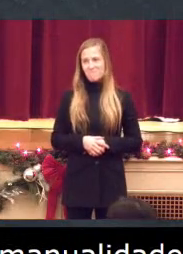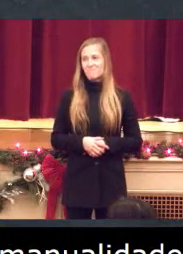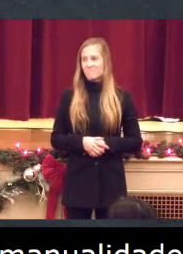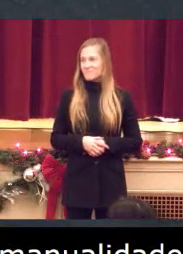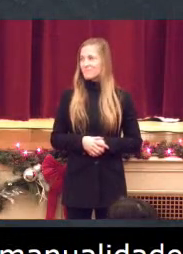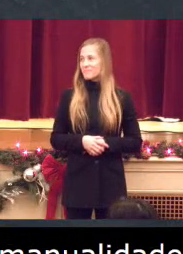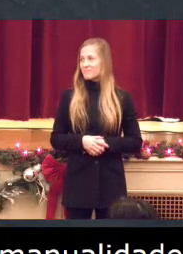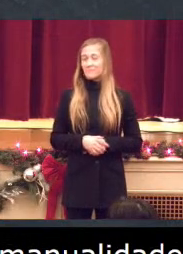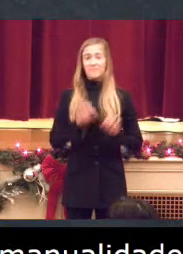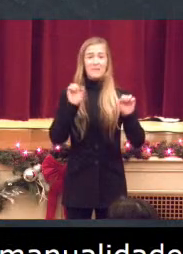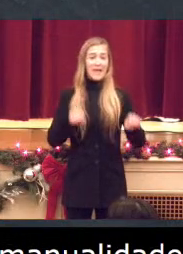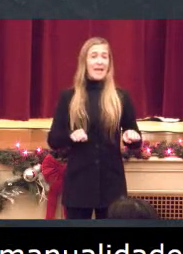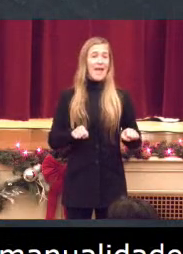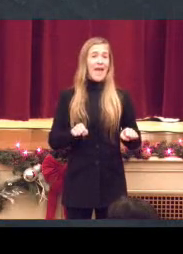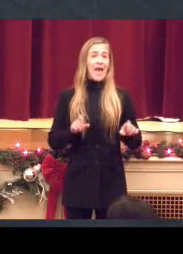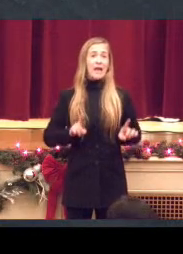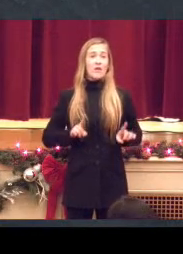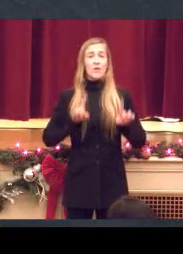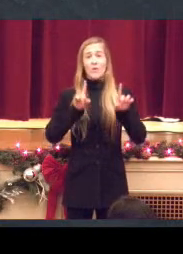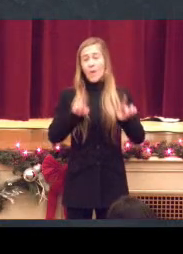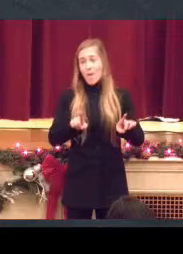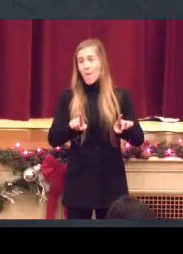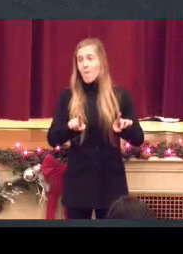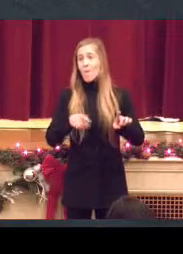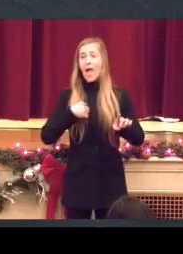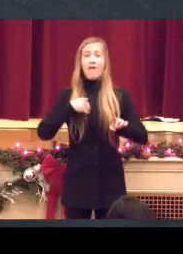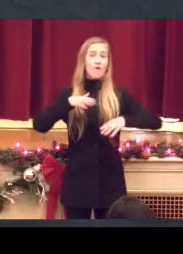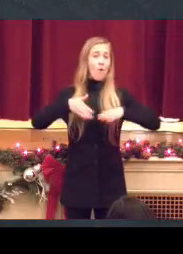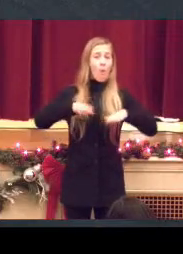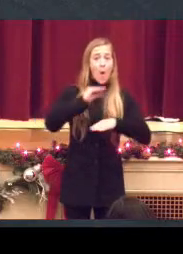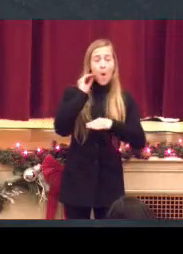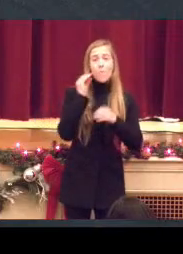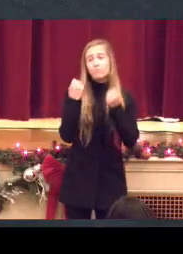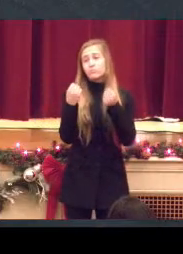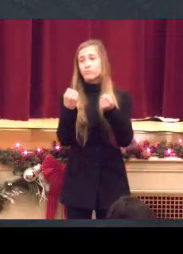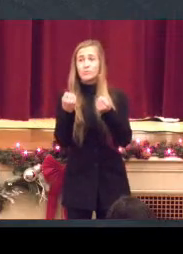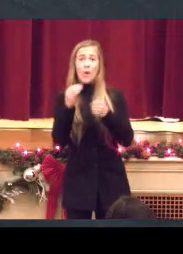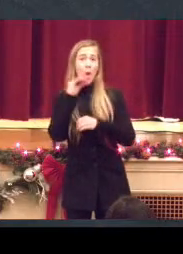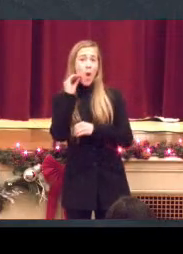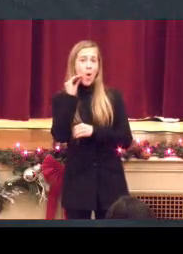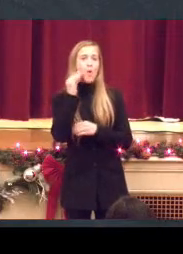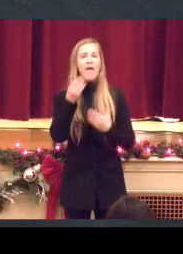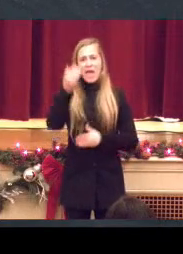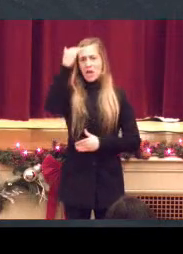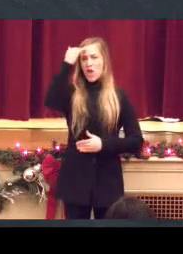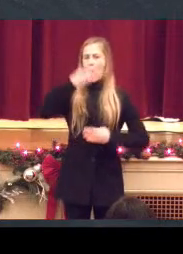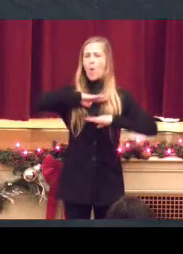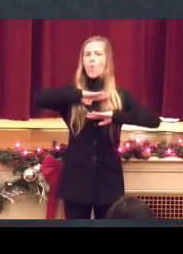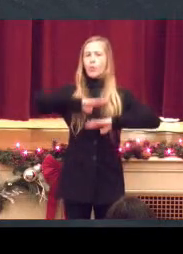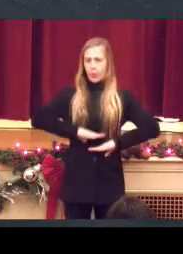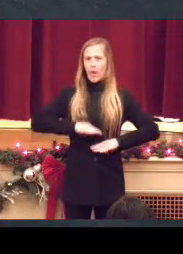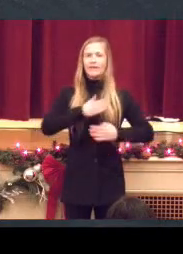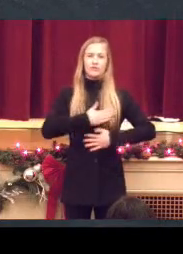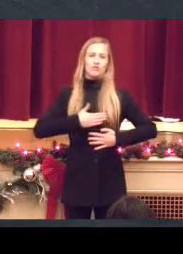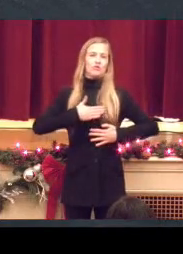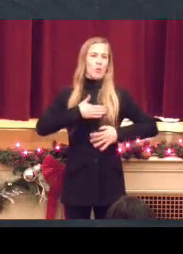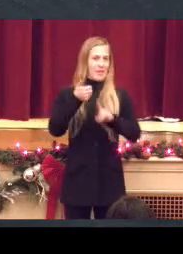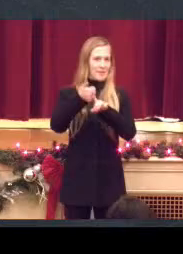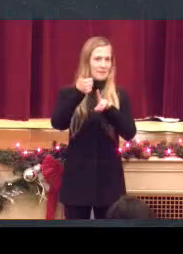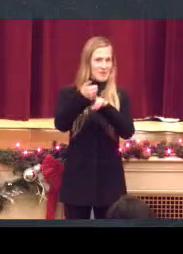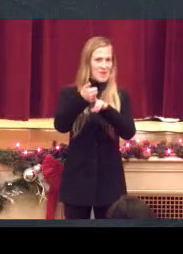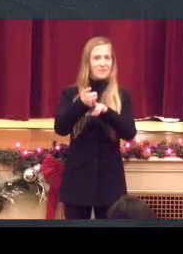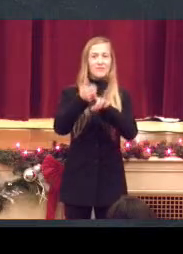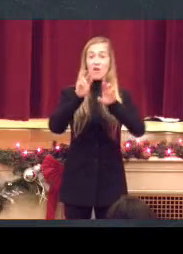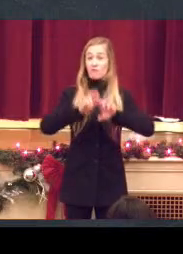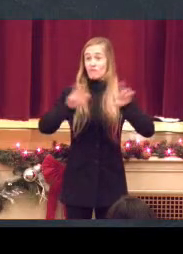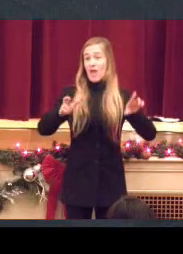So you can go ahead and have your walk home or drive home and just know that they've had a good time, and they should be ready to go to sleep